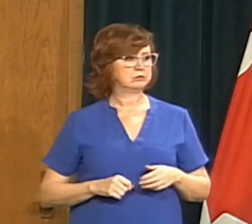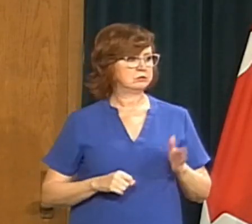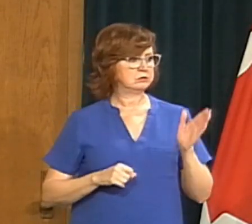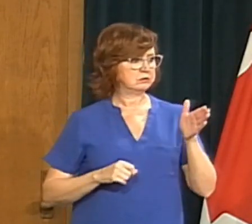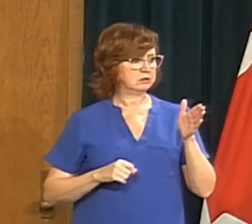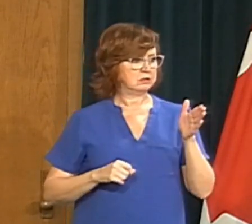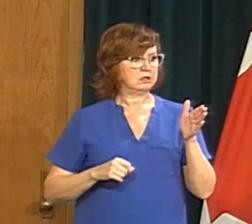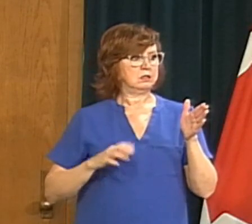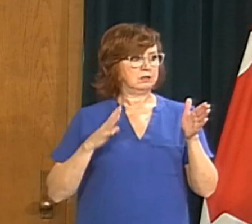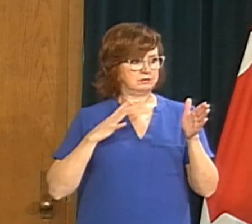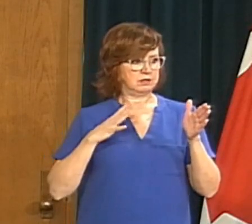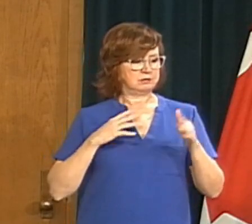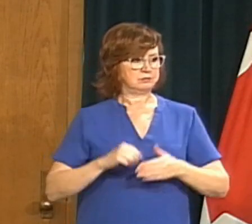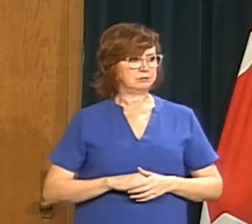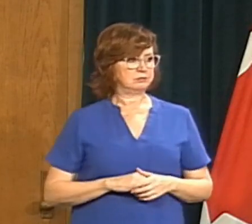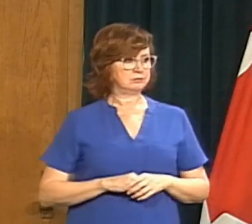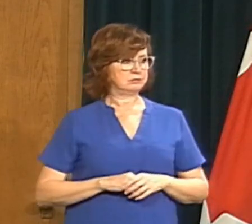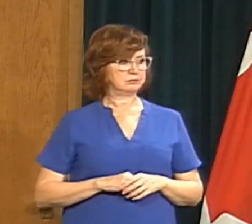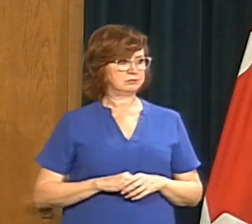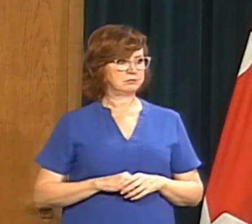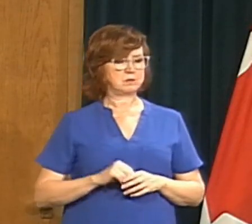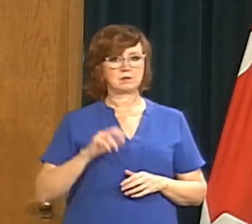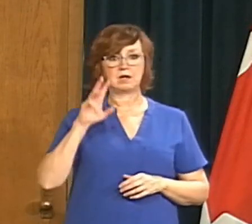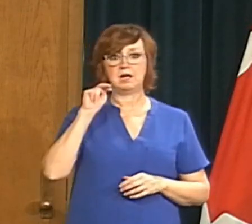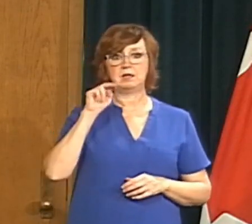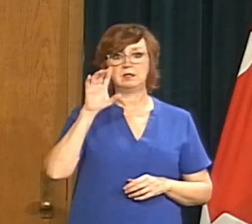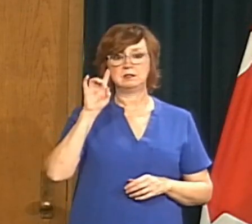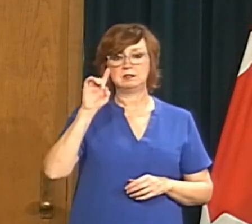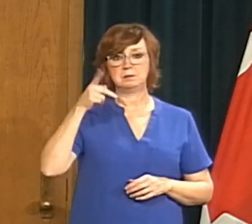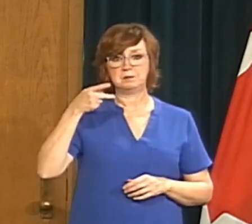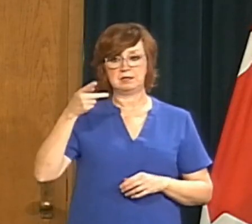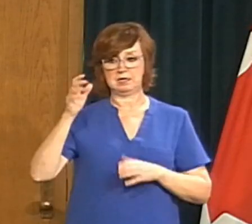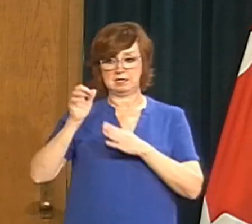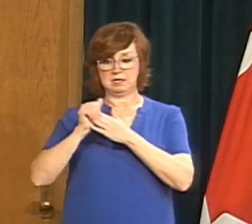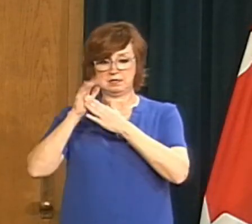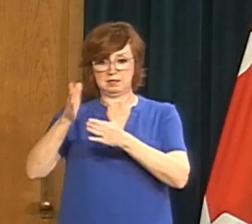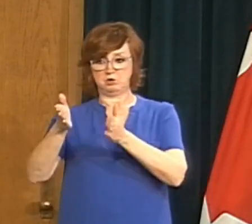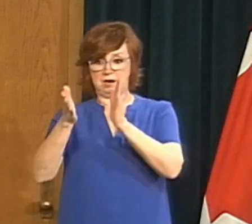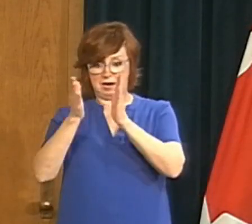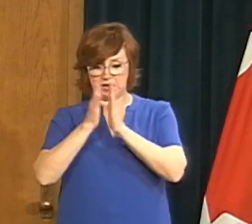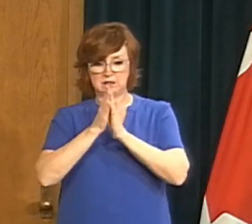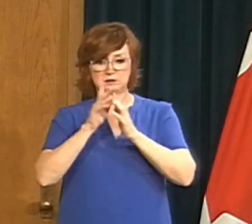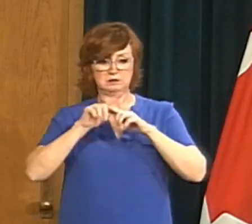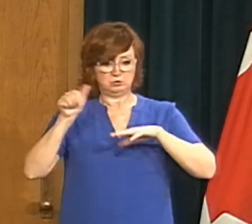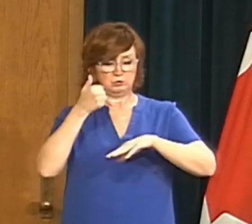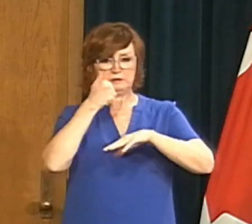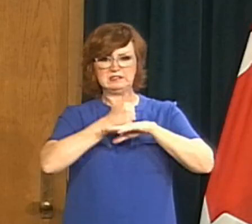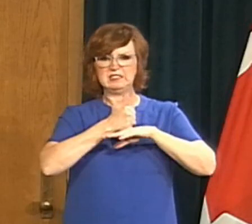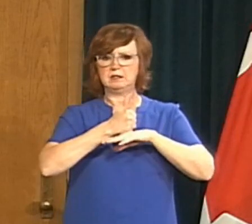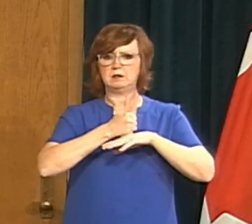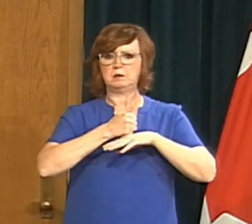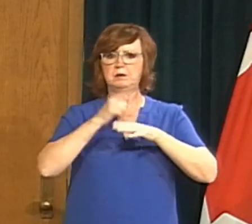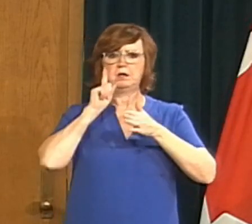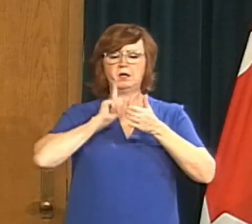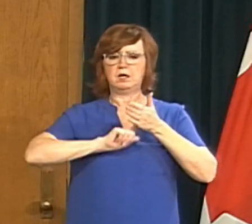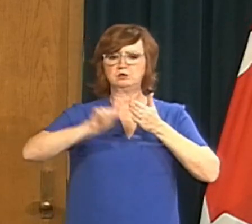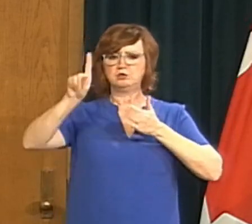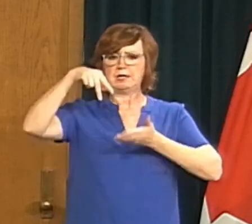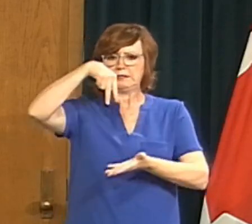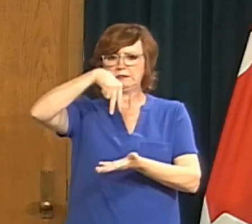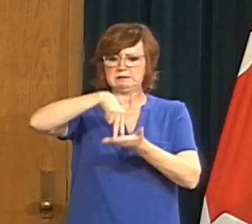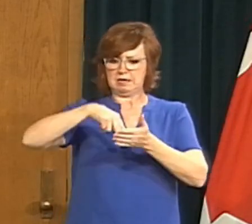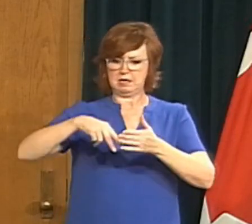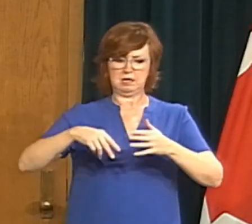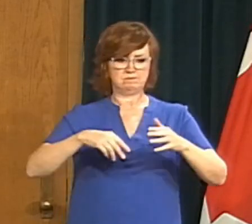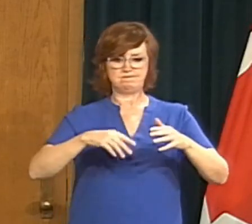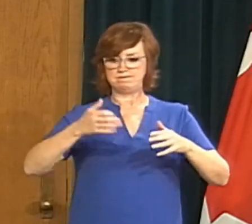any reaction to the opposition leader calling today for checkpoints on the western border of the province. I know that you said that you were discussing